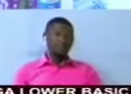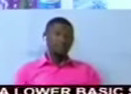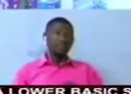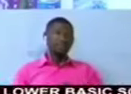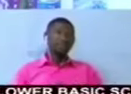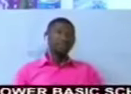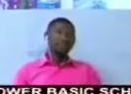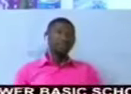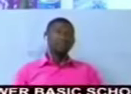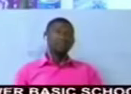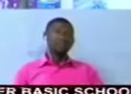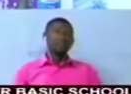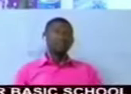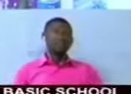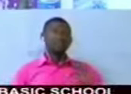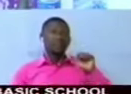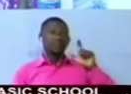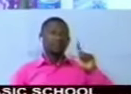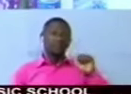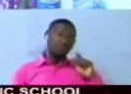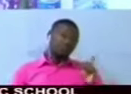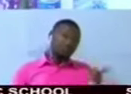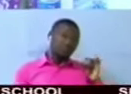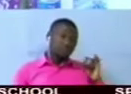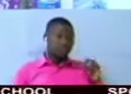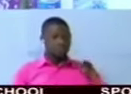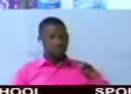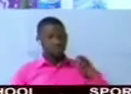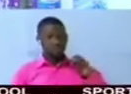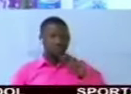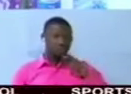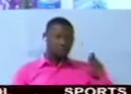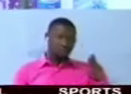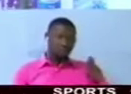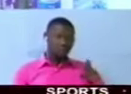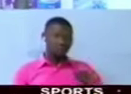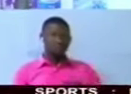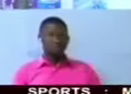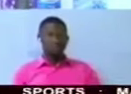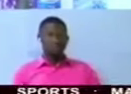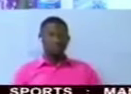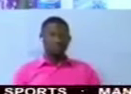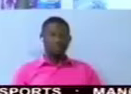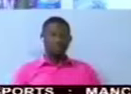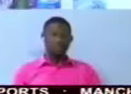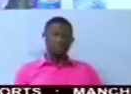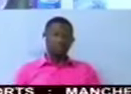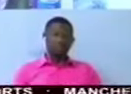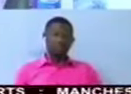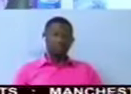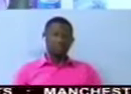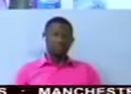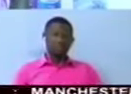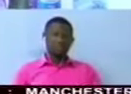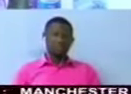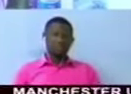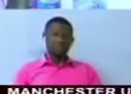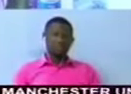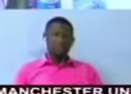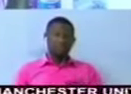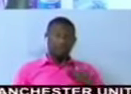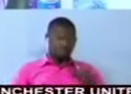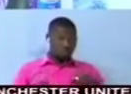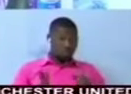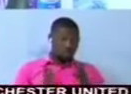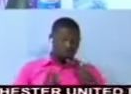Alaji Mor. Alaji Mor. Ni ma ko gisee fa mu taxawee daan taxawee moom xam naa mu ngi doon dóor. The way I